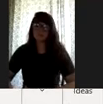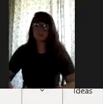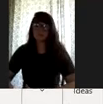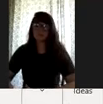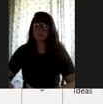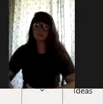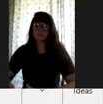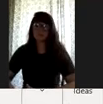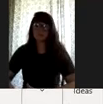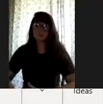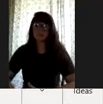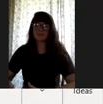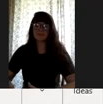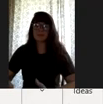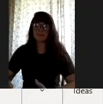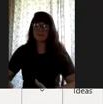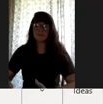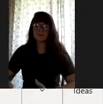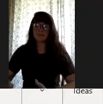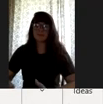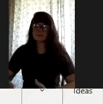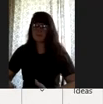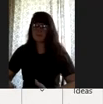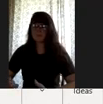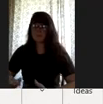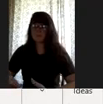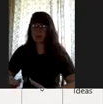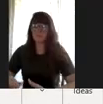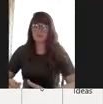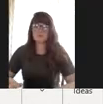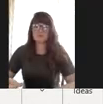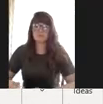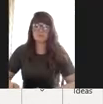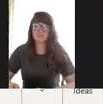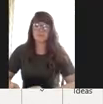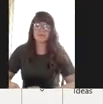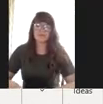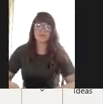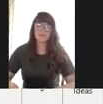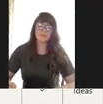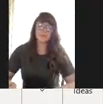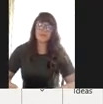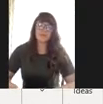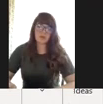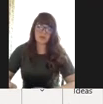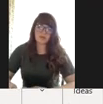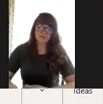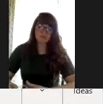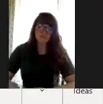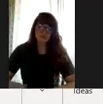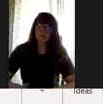we'll see. Okay. Let's keep going. Did you switch it to 5? Yes. Okay, I see it now.